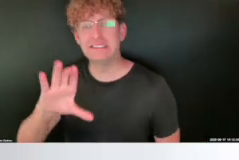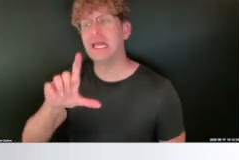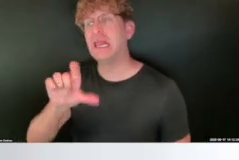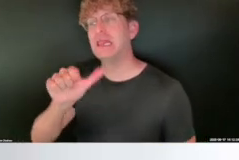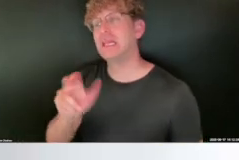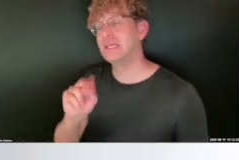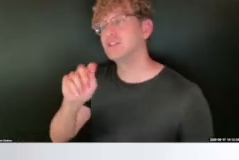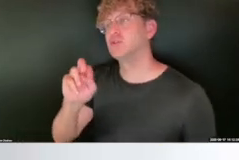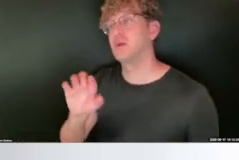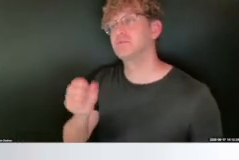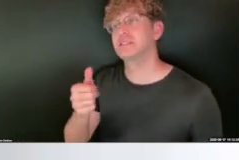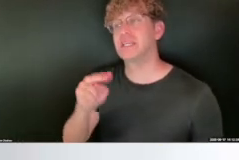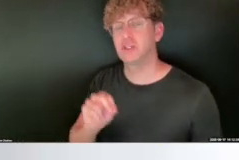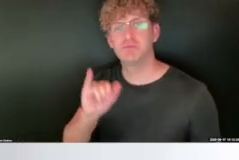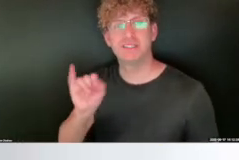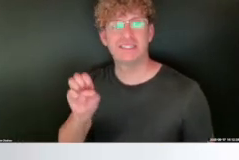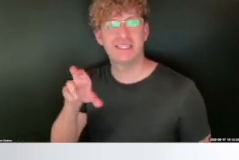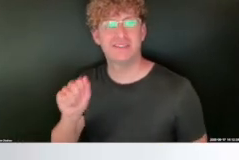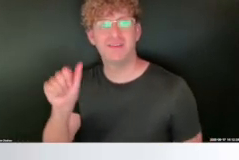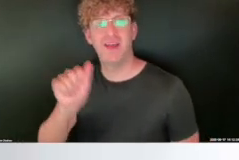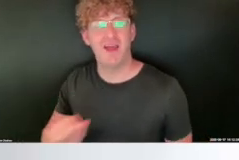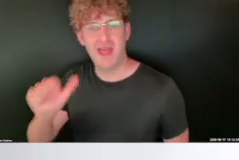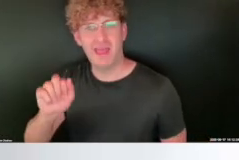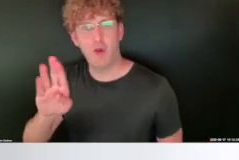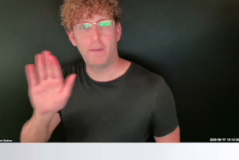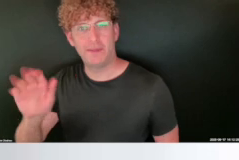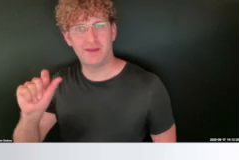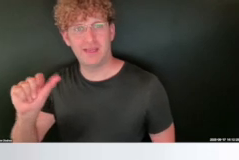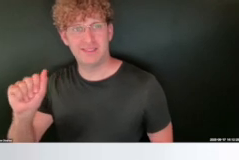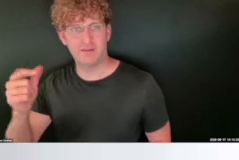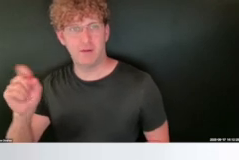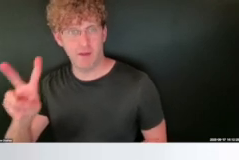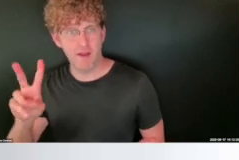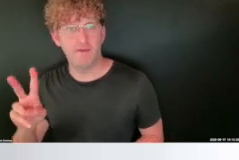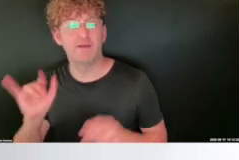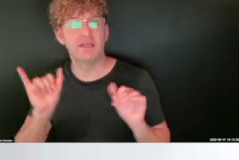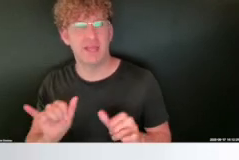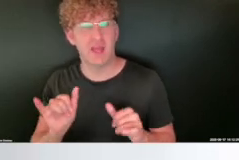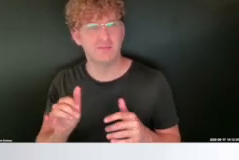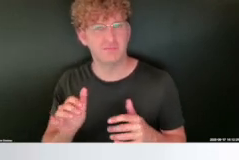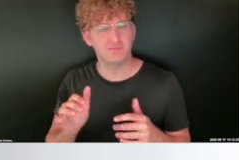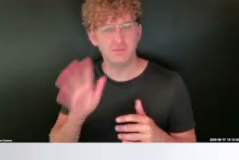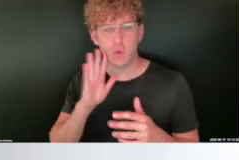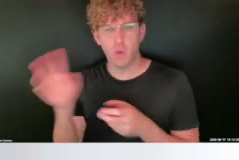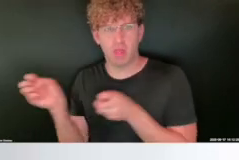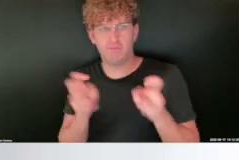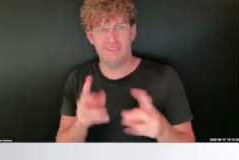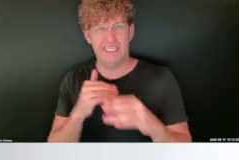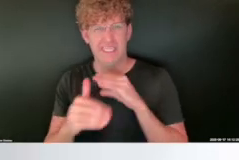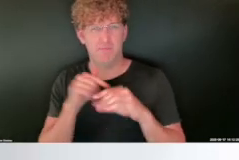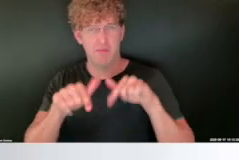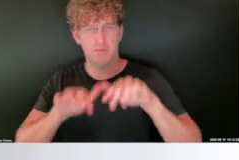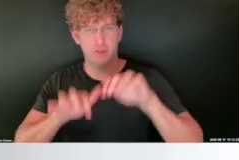cleantransportationincentives@arb.ca.gov. This email address will also be posted in the chat. Please include your name and affiliation, if any, with your question. Once your